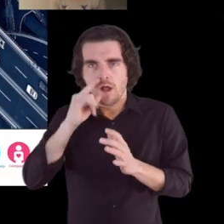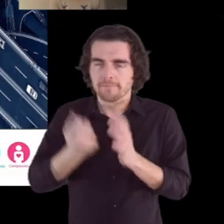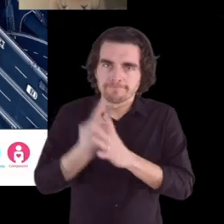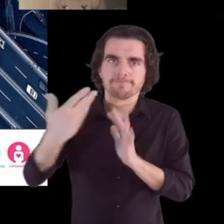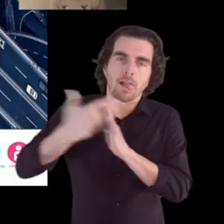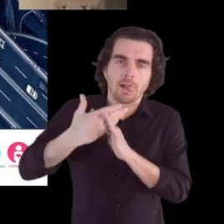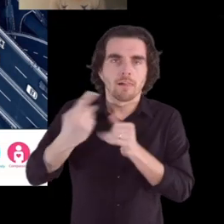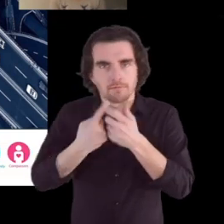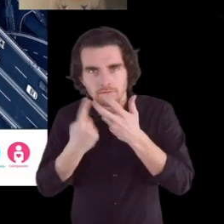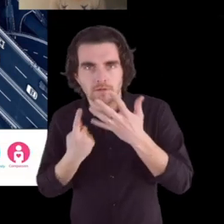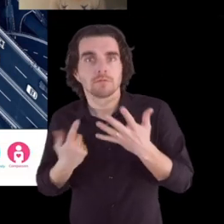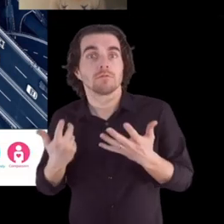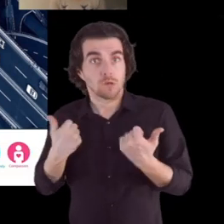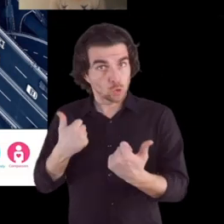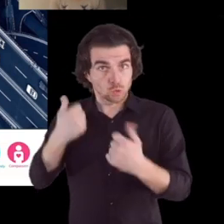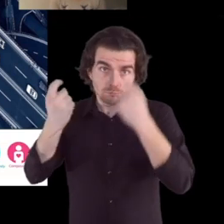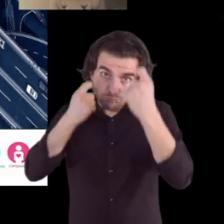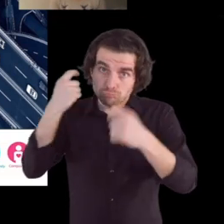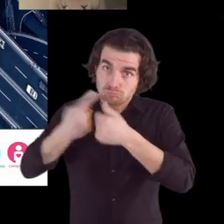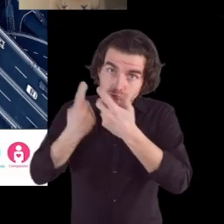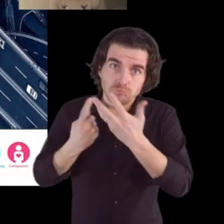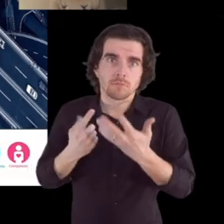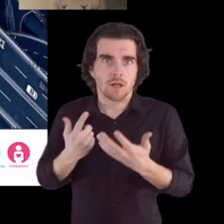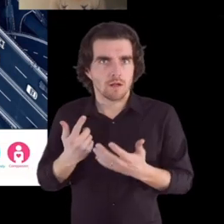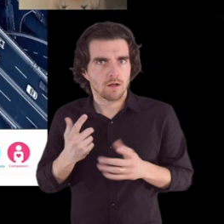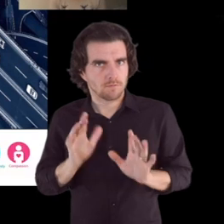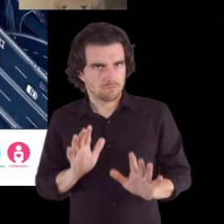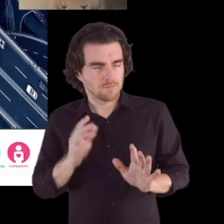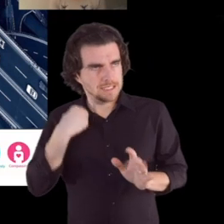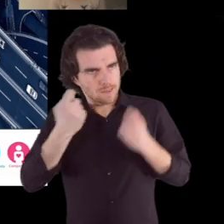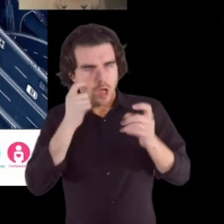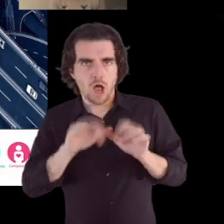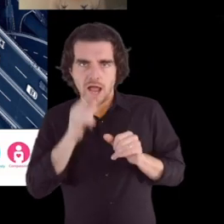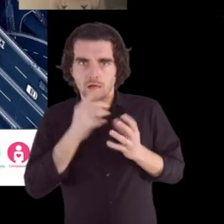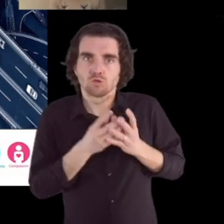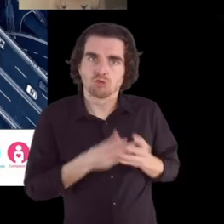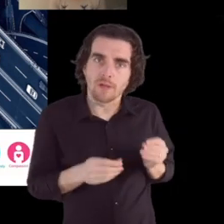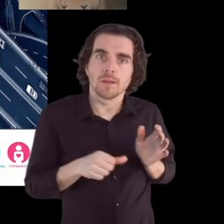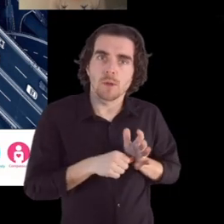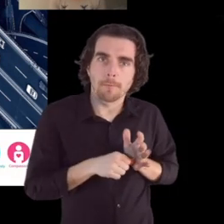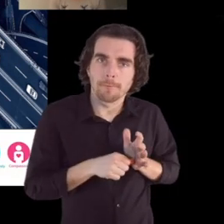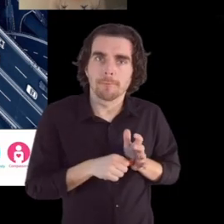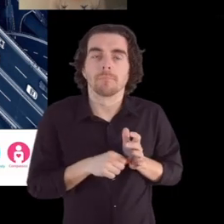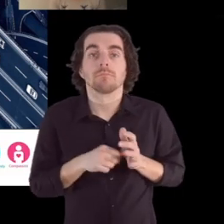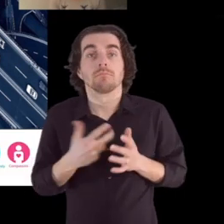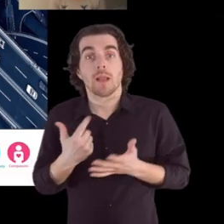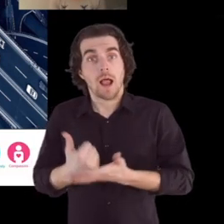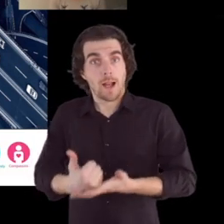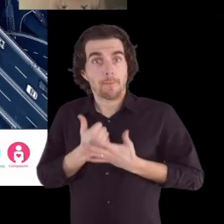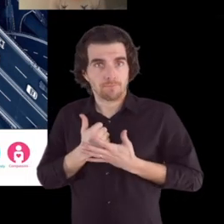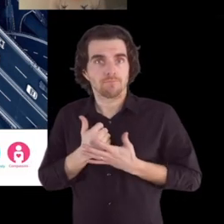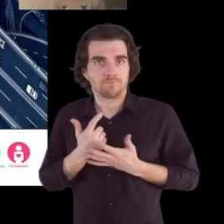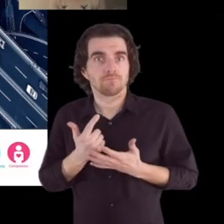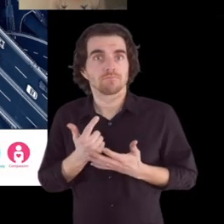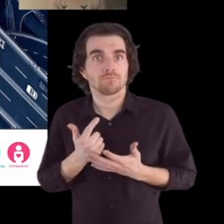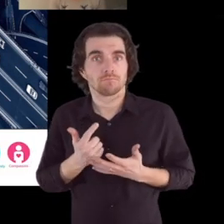that is good, and it helps us plan ahead and have the opportunity to think about solutions. And this is helpful to help us achieve our goals. But what it